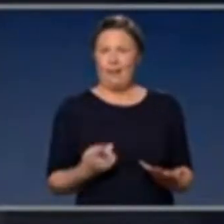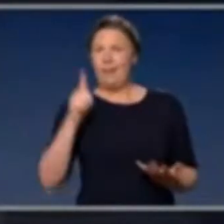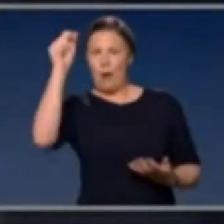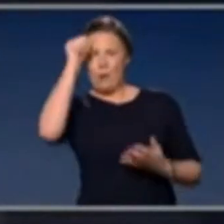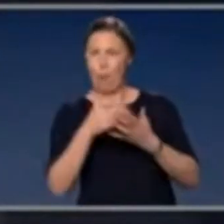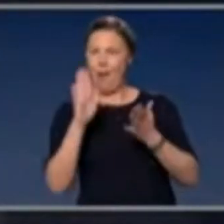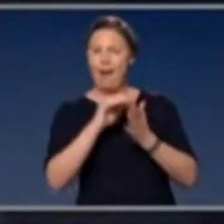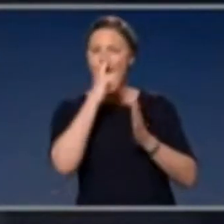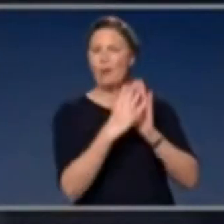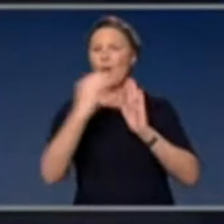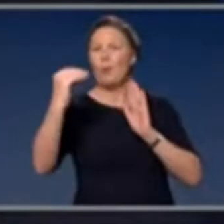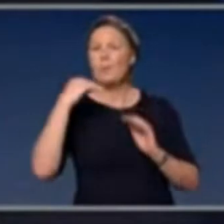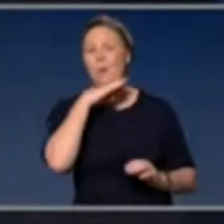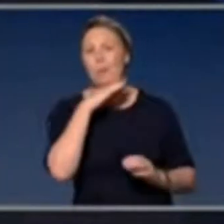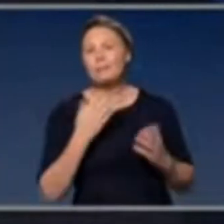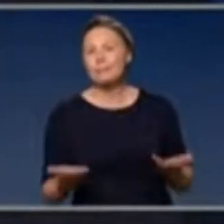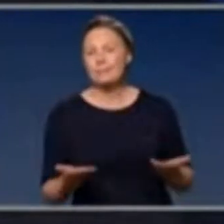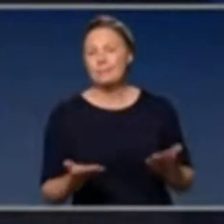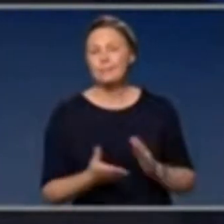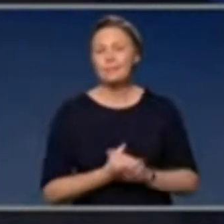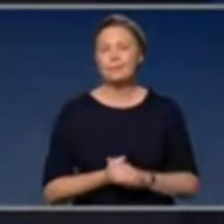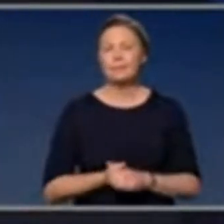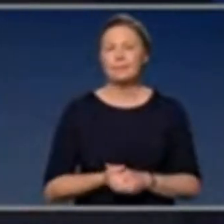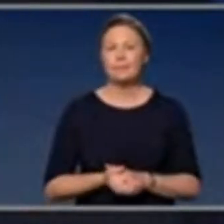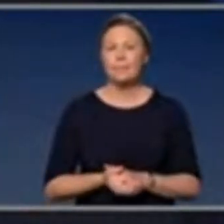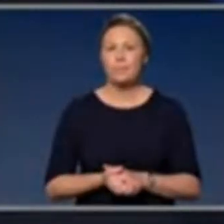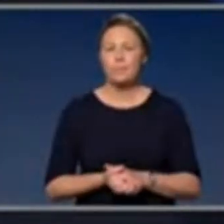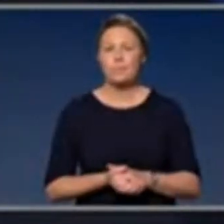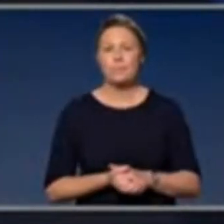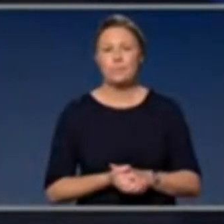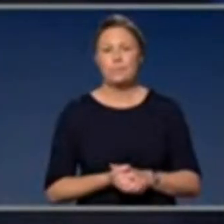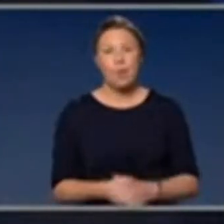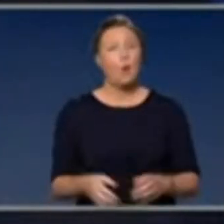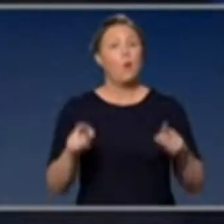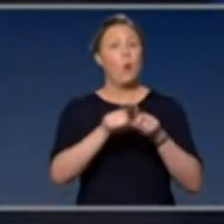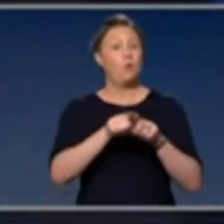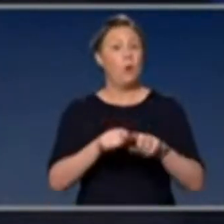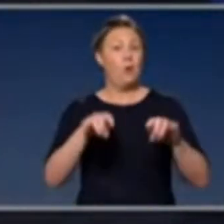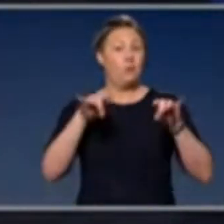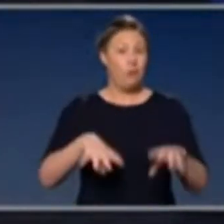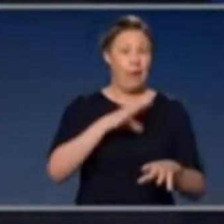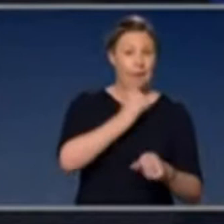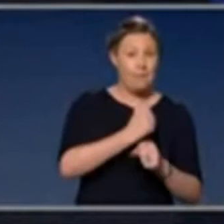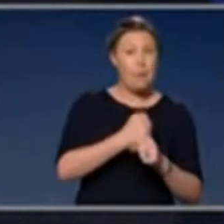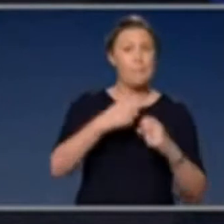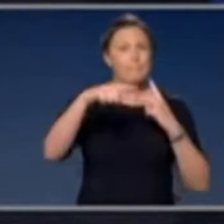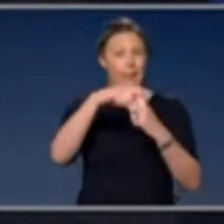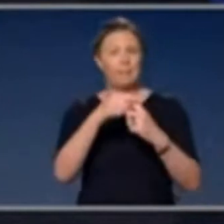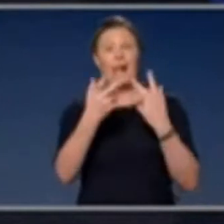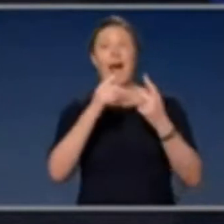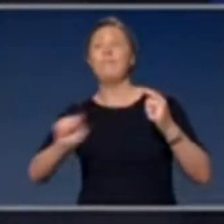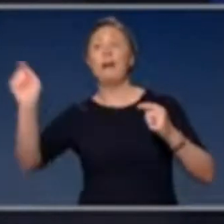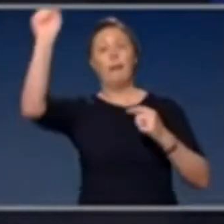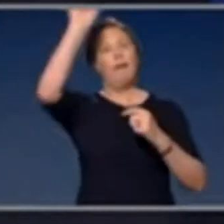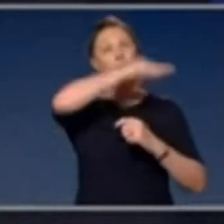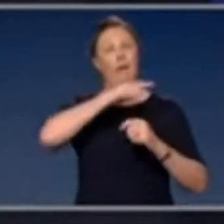needed for the response. But a renewed commitment from the Commonwealth as well as states and territories to